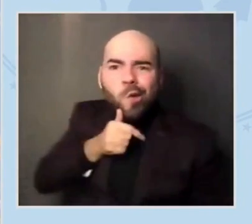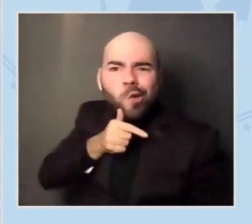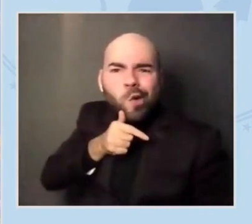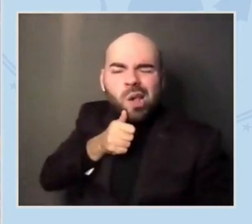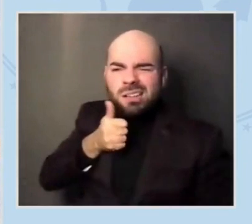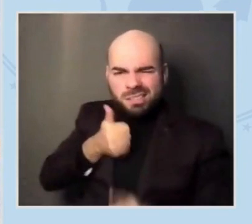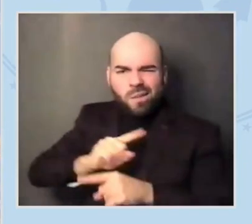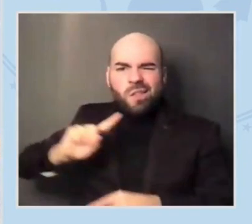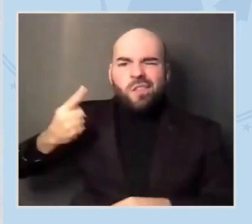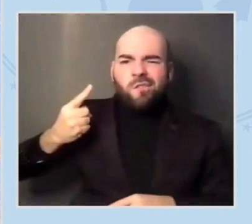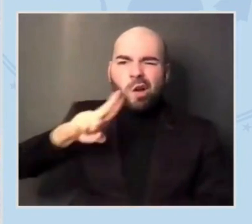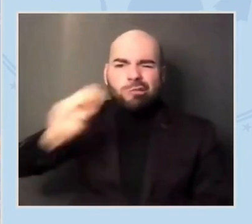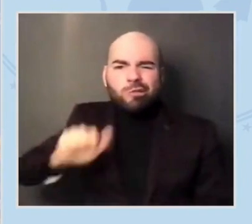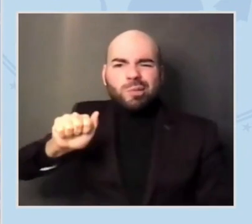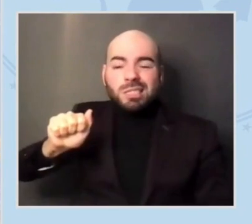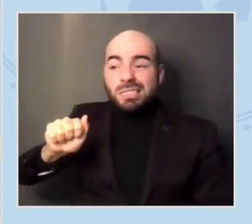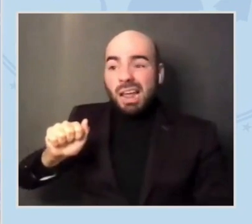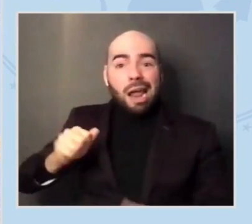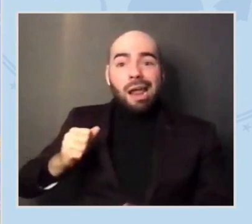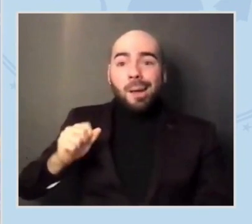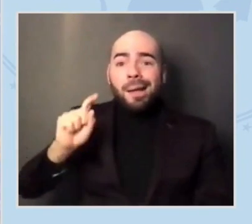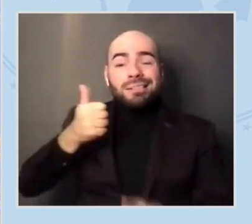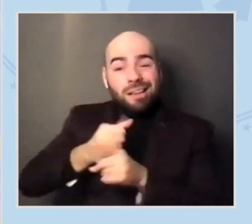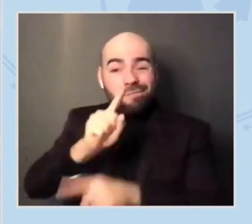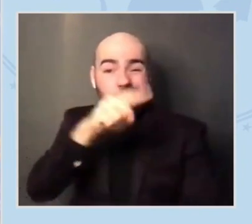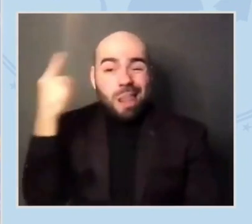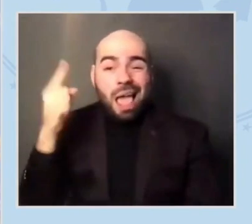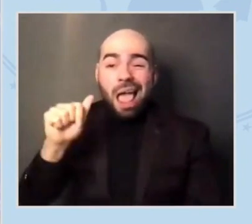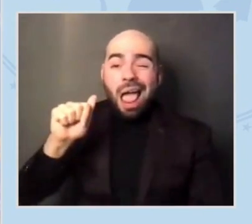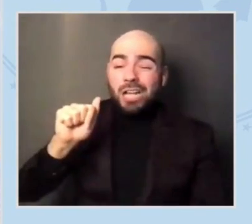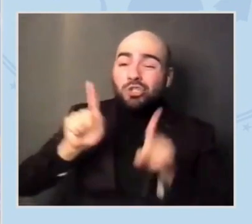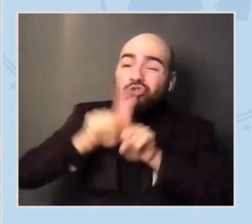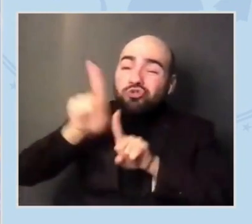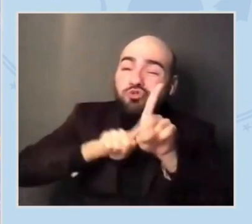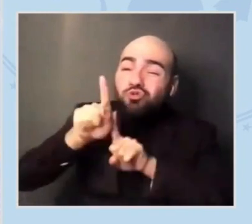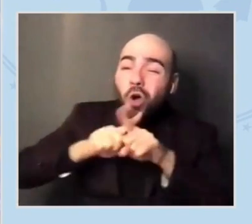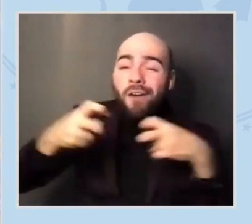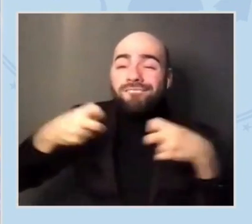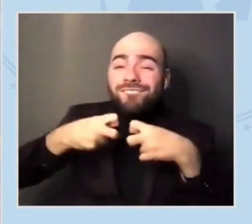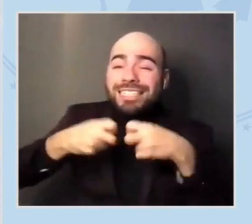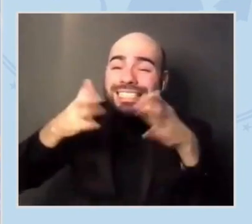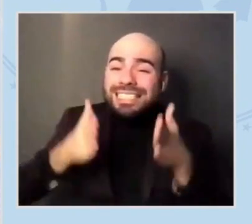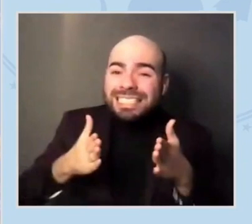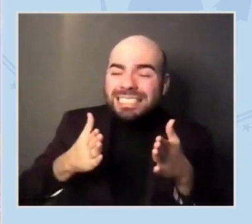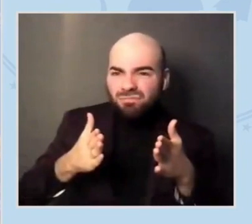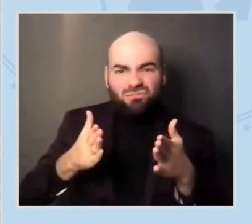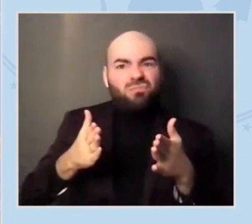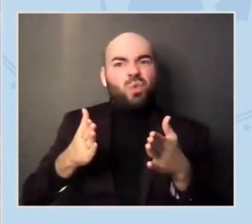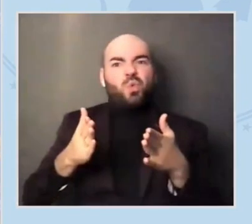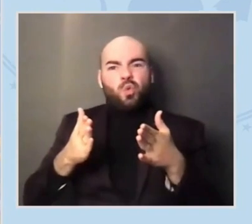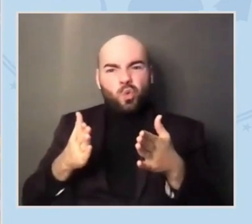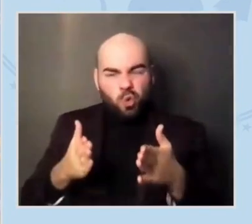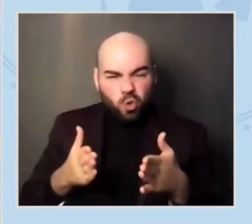African-American astrophysicists who dared her to dream. She's done both. If confirmed, Cece